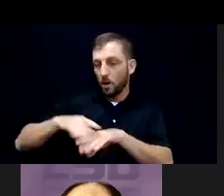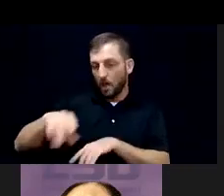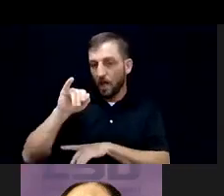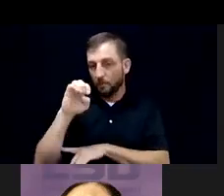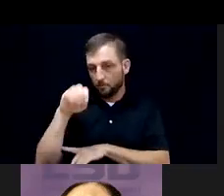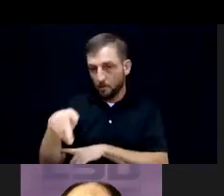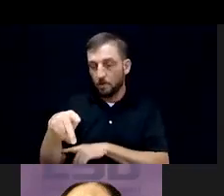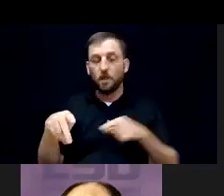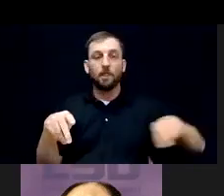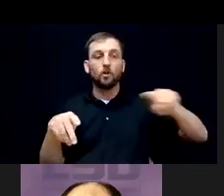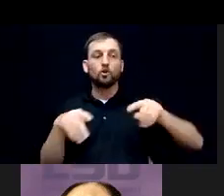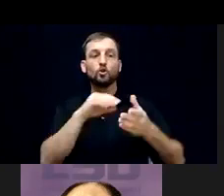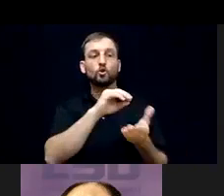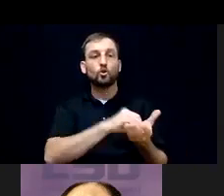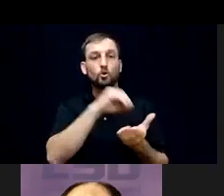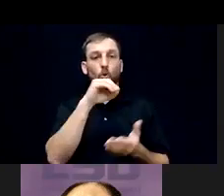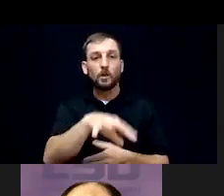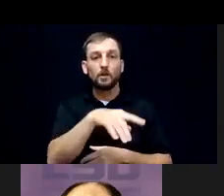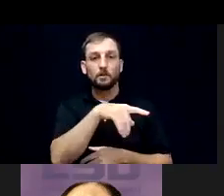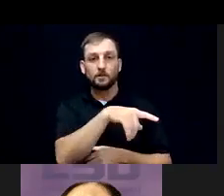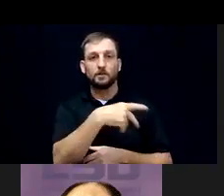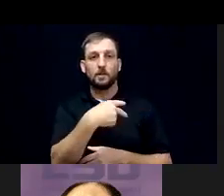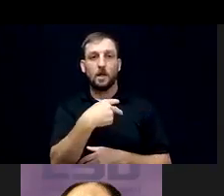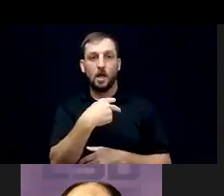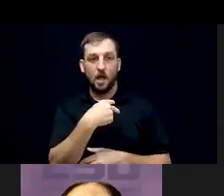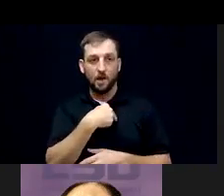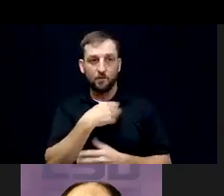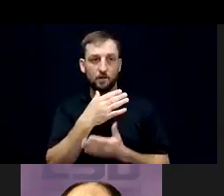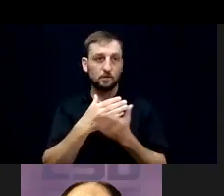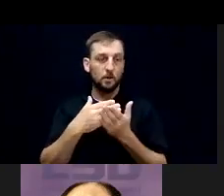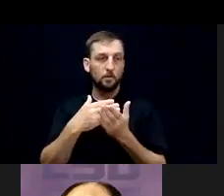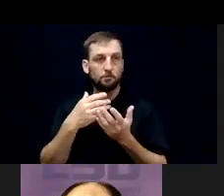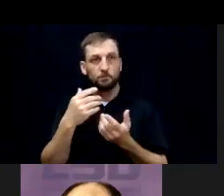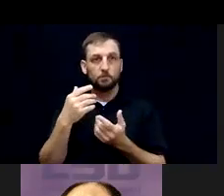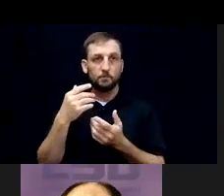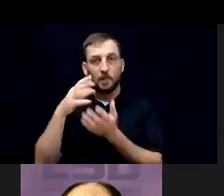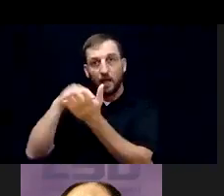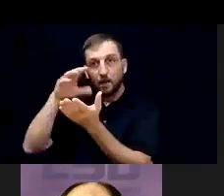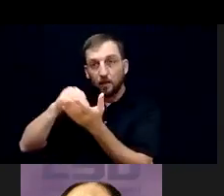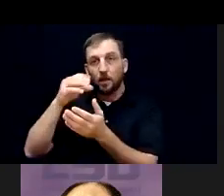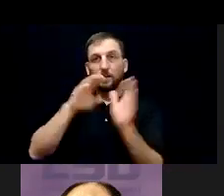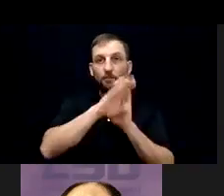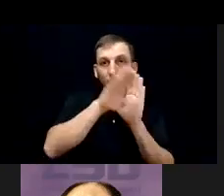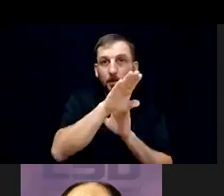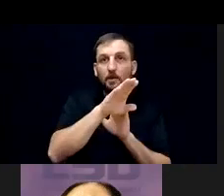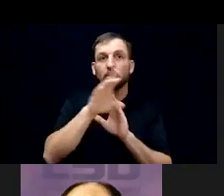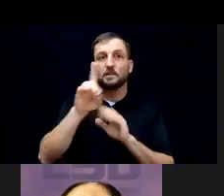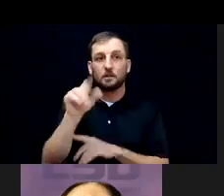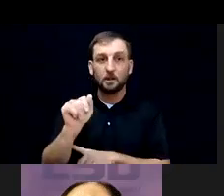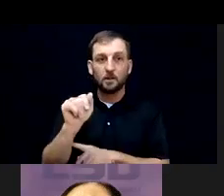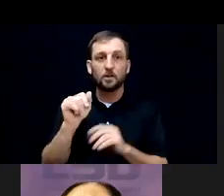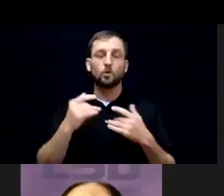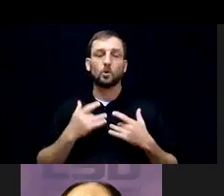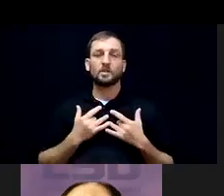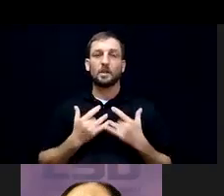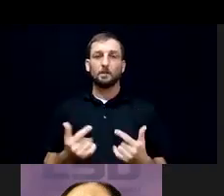Our students have intellectual disabilities and developmental disabilities, so we typically don't